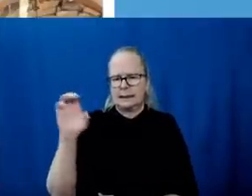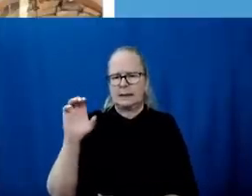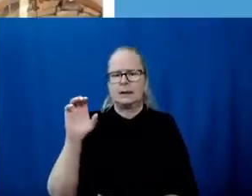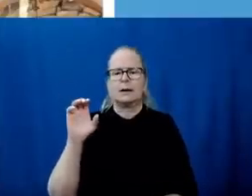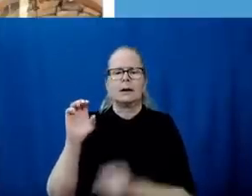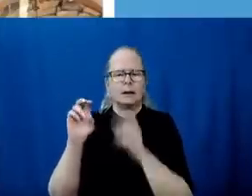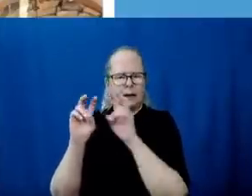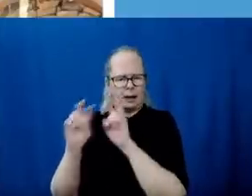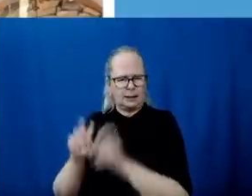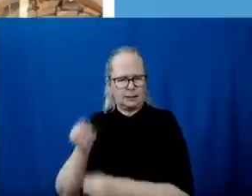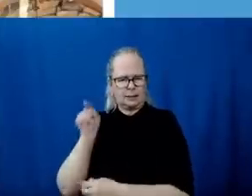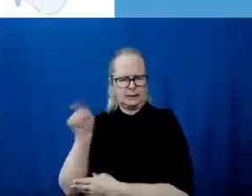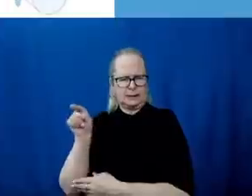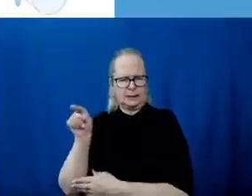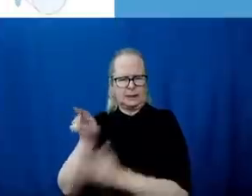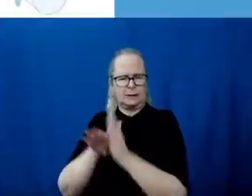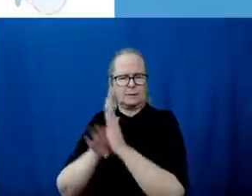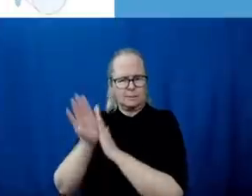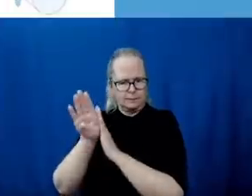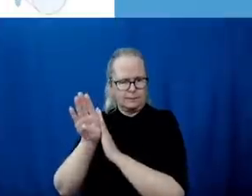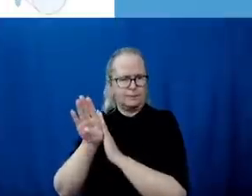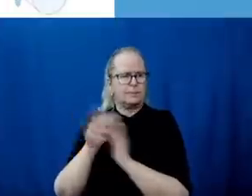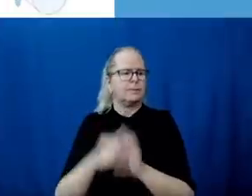Analytics. Next slide, please.